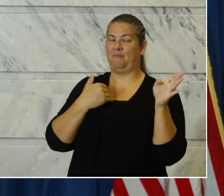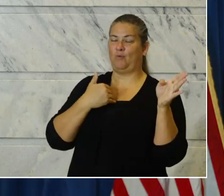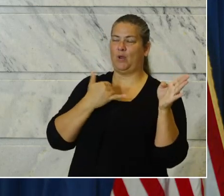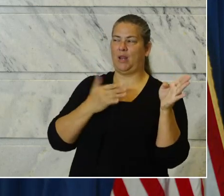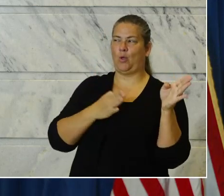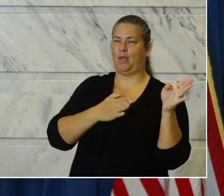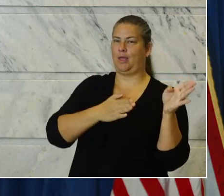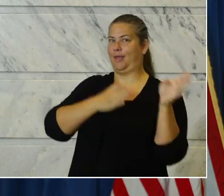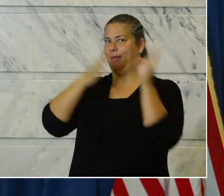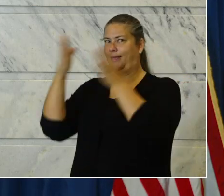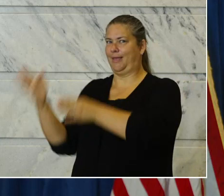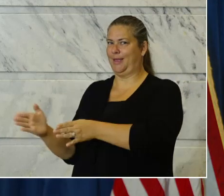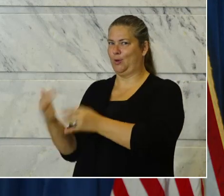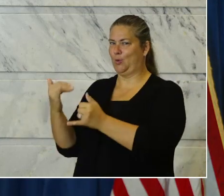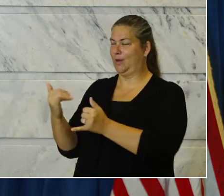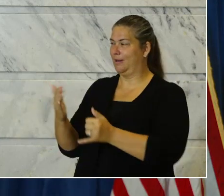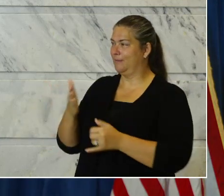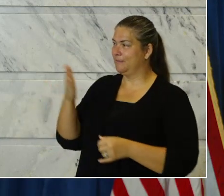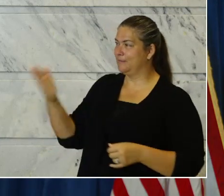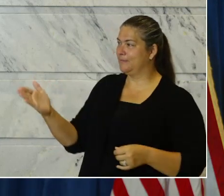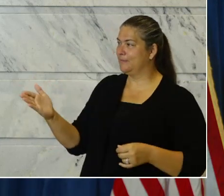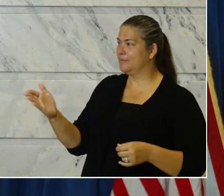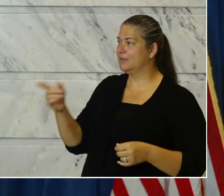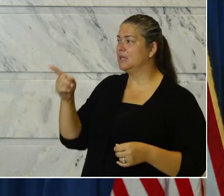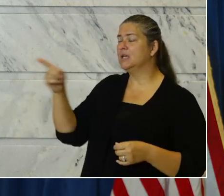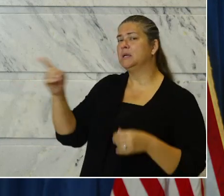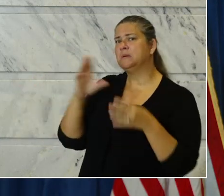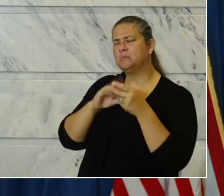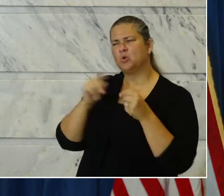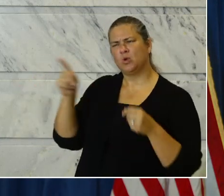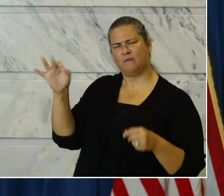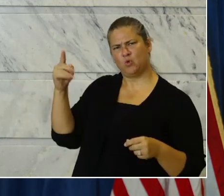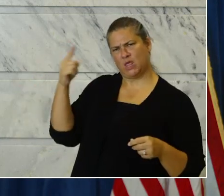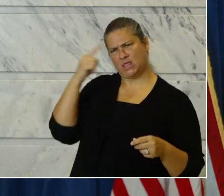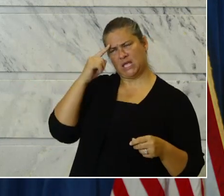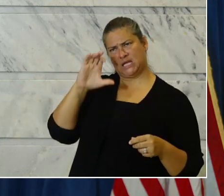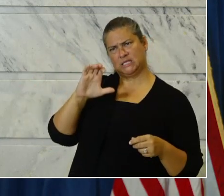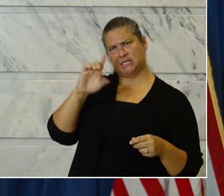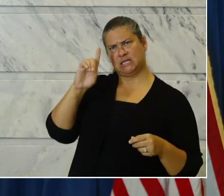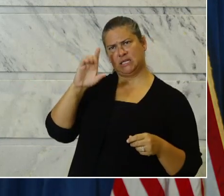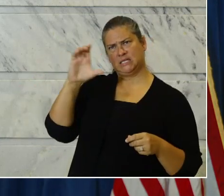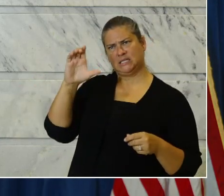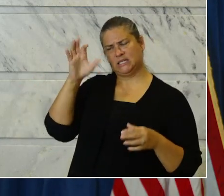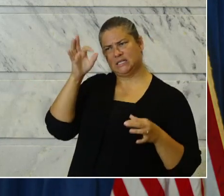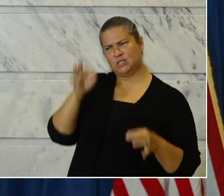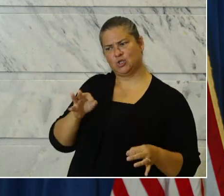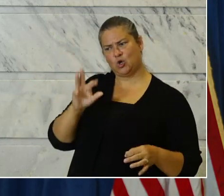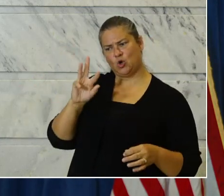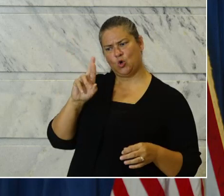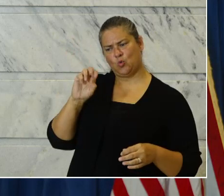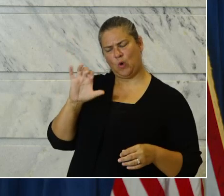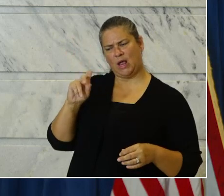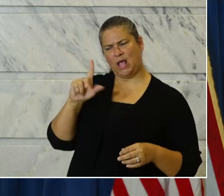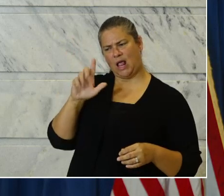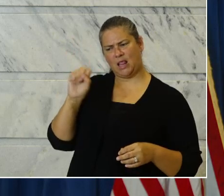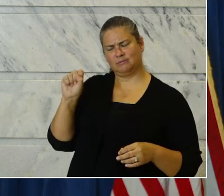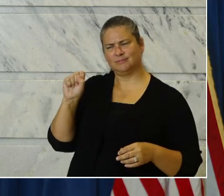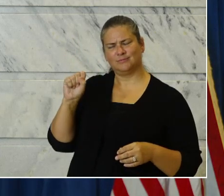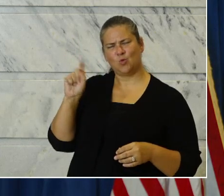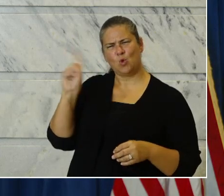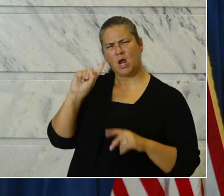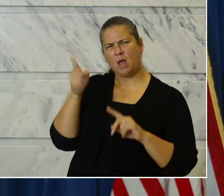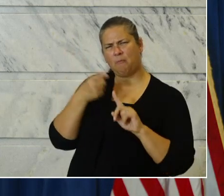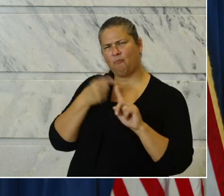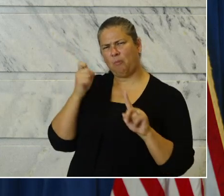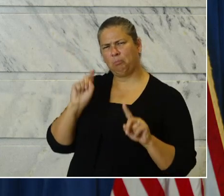If you think the CDC decision is reckless, where do you think it came from? I've seen some suggestions in news reporting